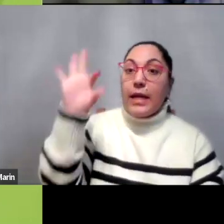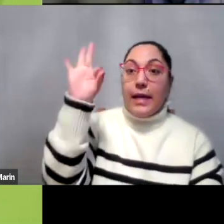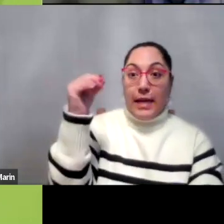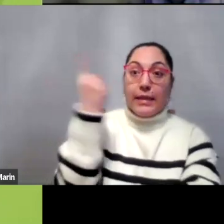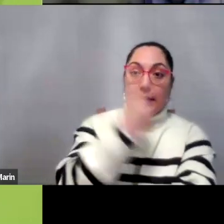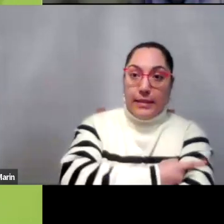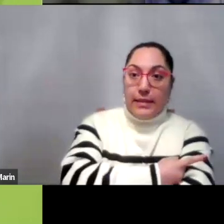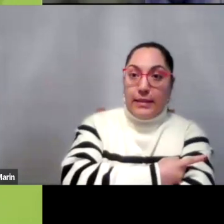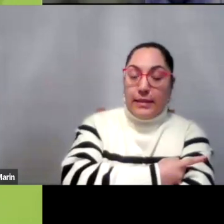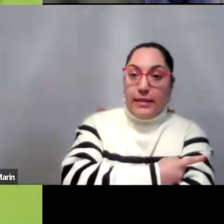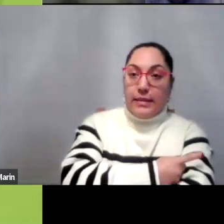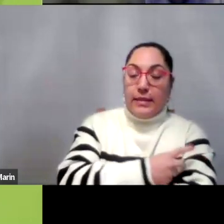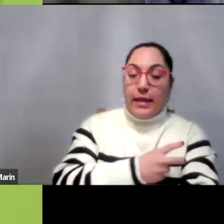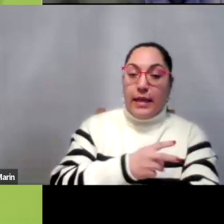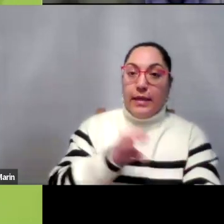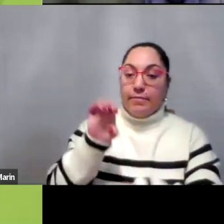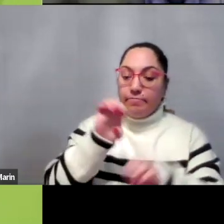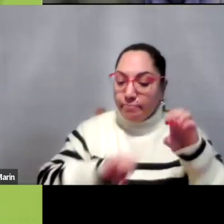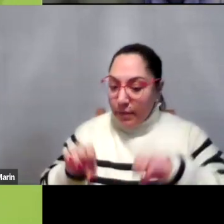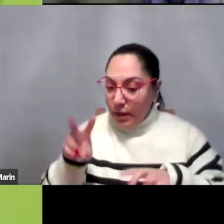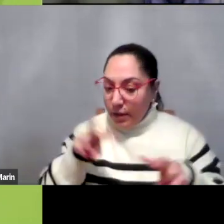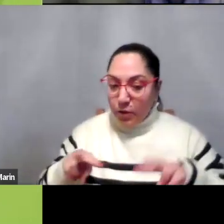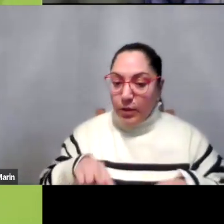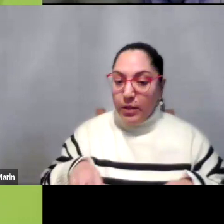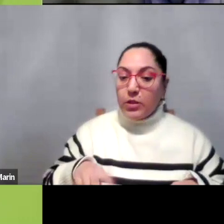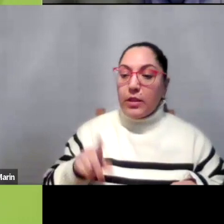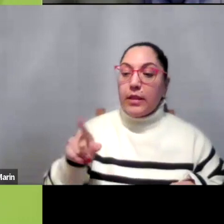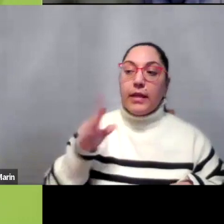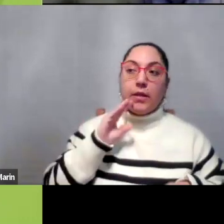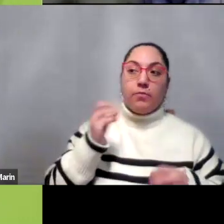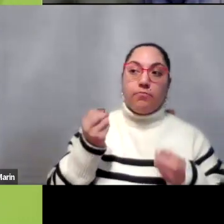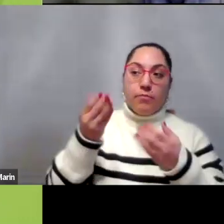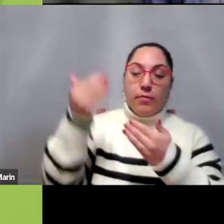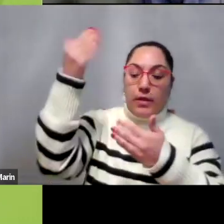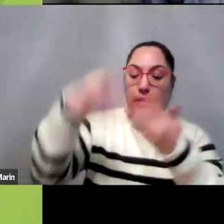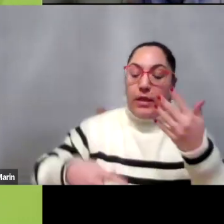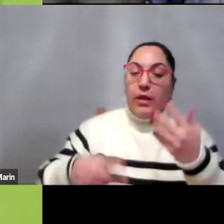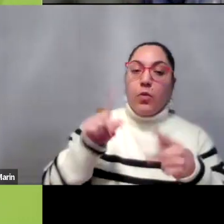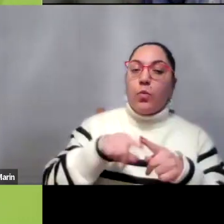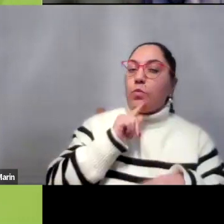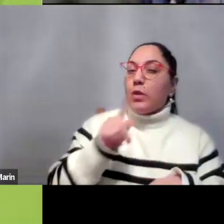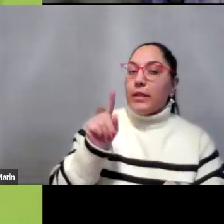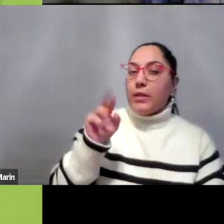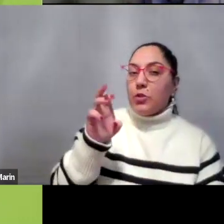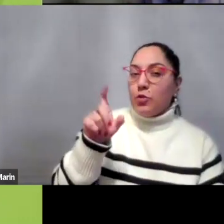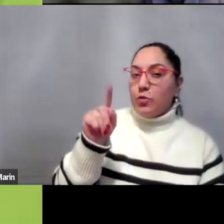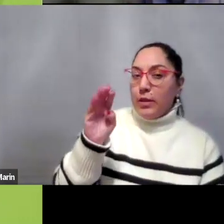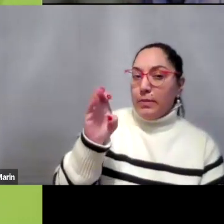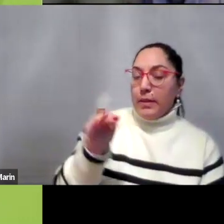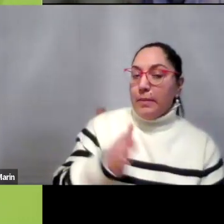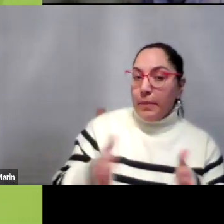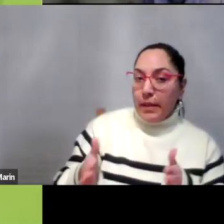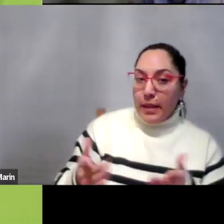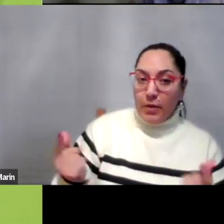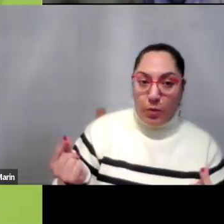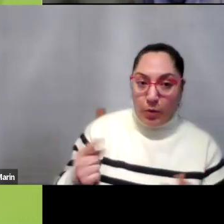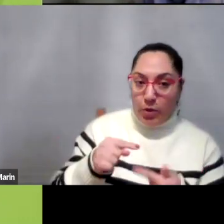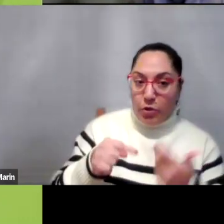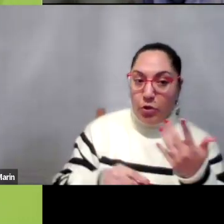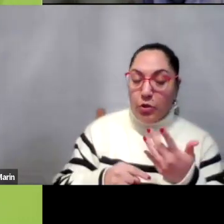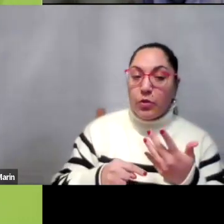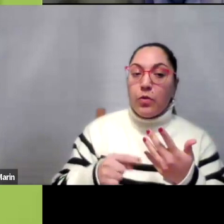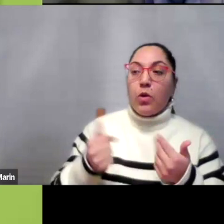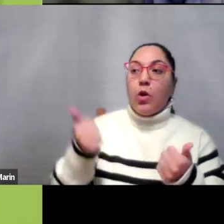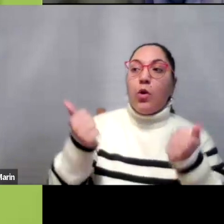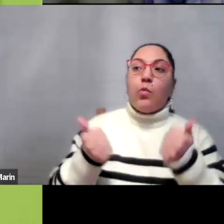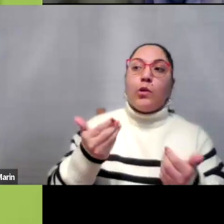a 90-day evaluation is done. They provide a treatment plan, outline treatment services, and they also outline what services